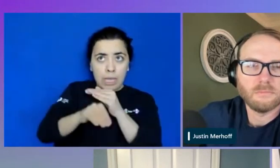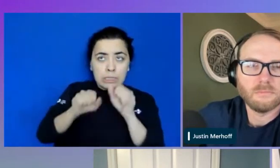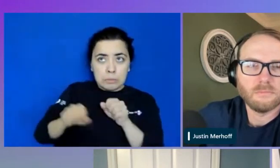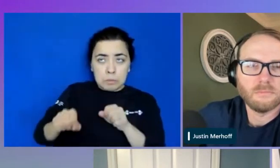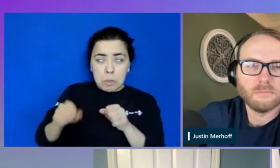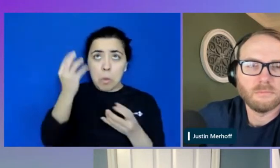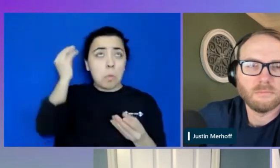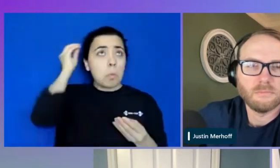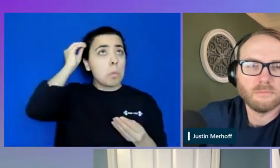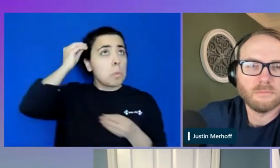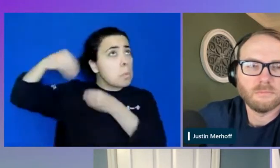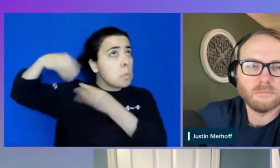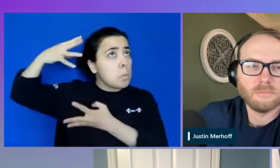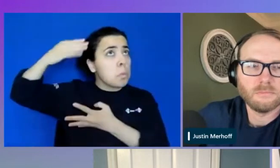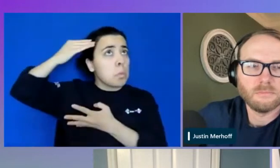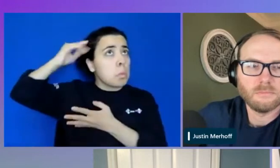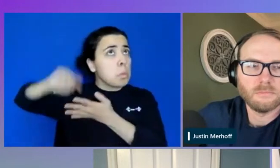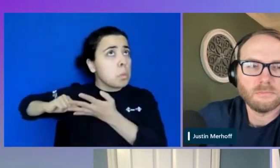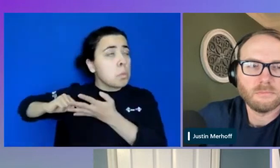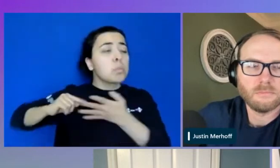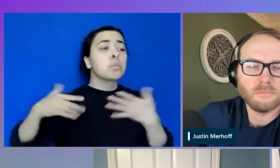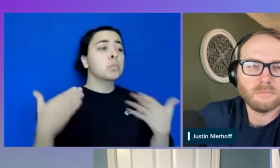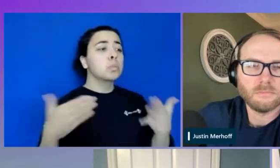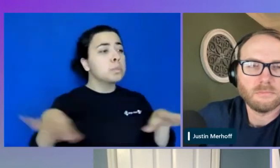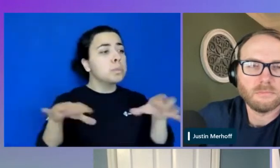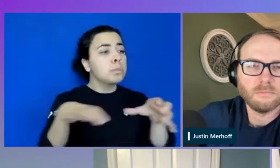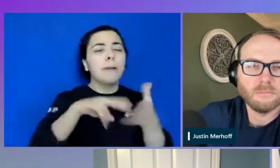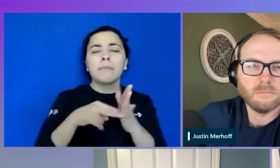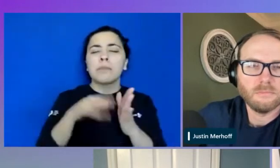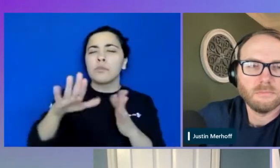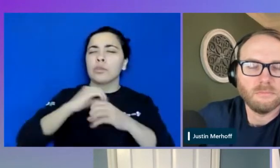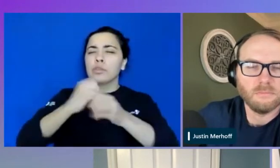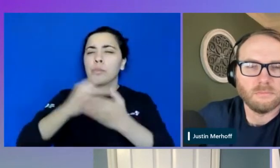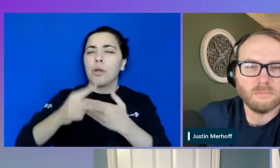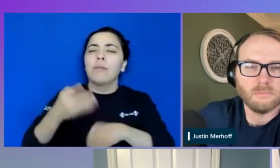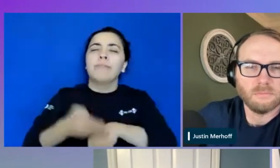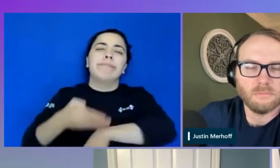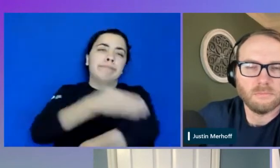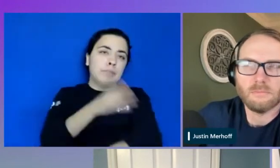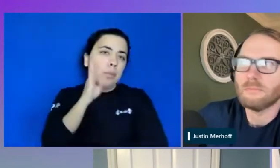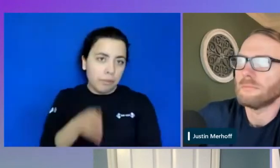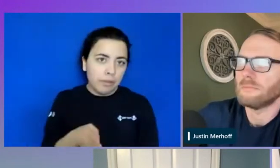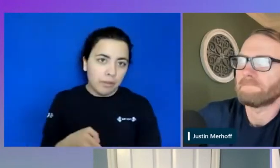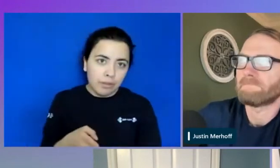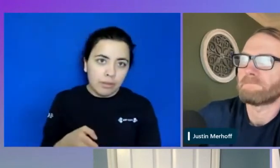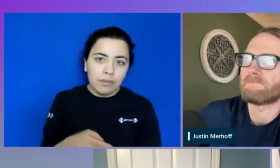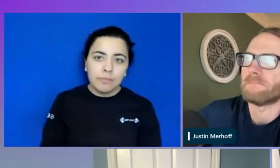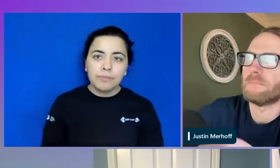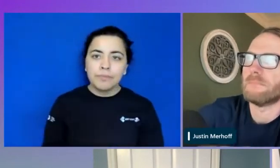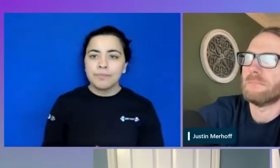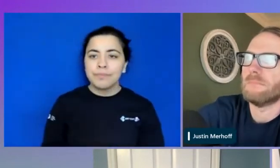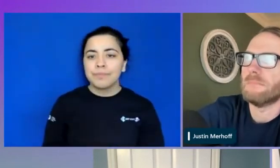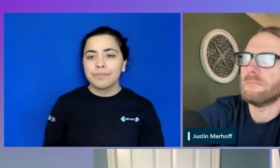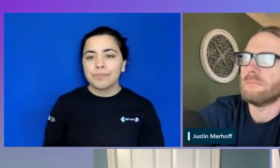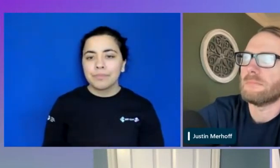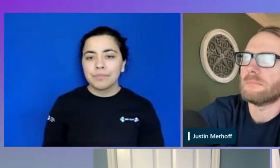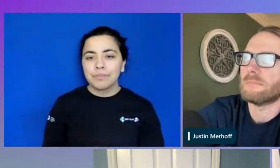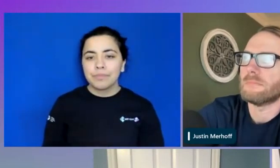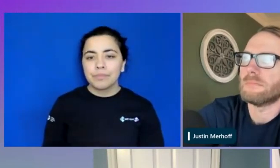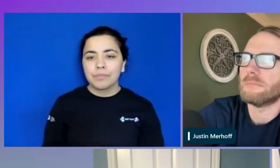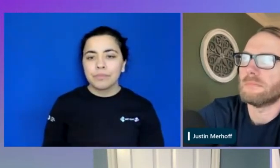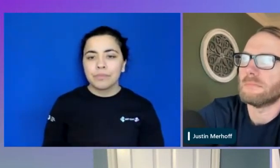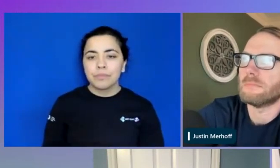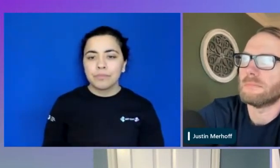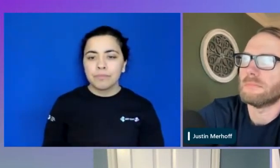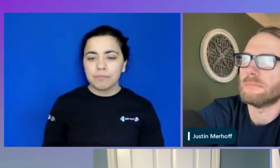think the better your security program will be. And not just for accessibility, like as a whole. And that way you'll be able to